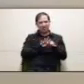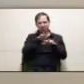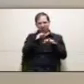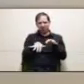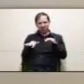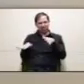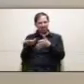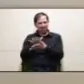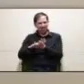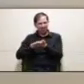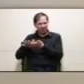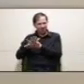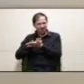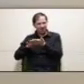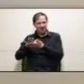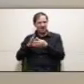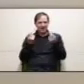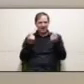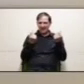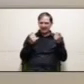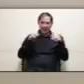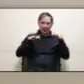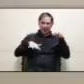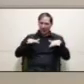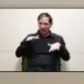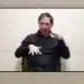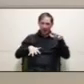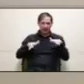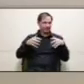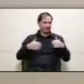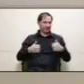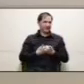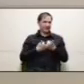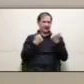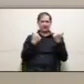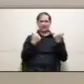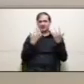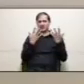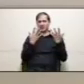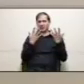instability and these challenges seem insurmountable.